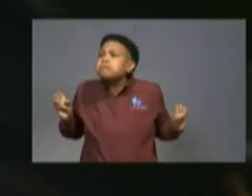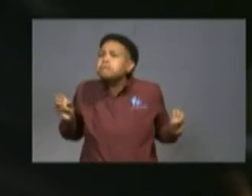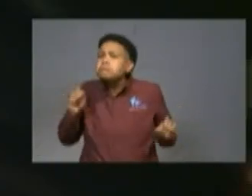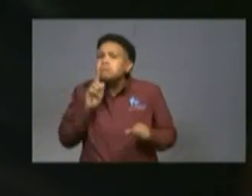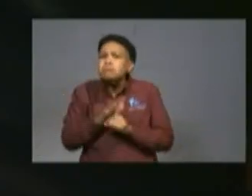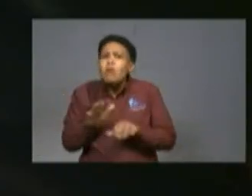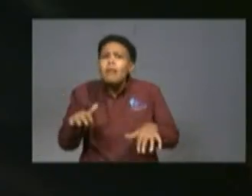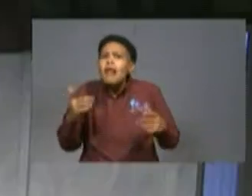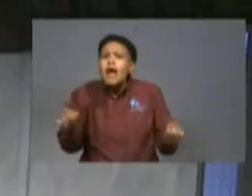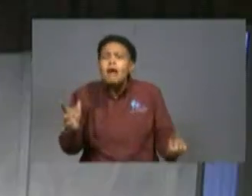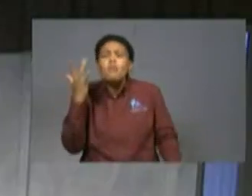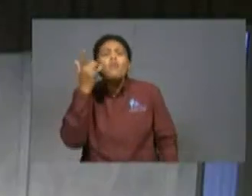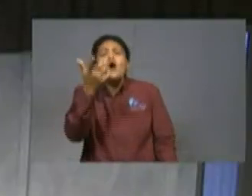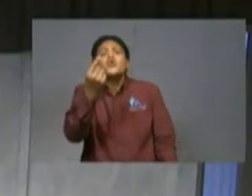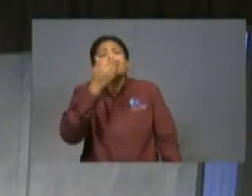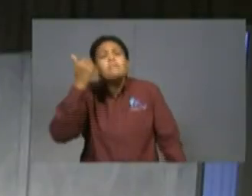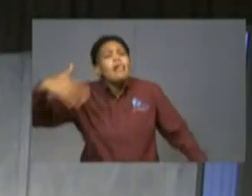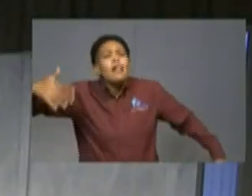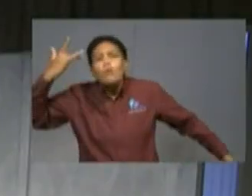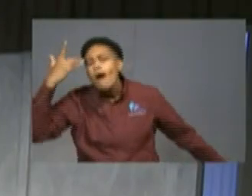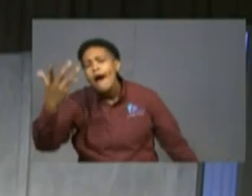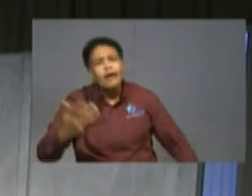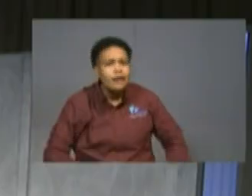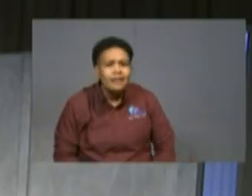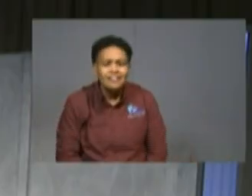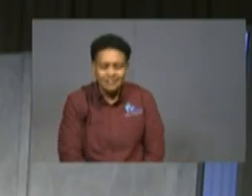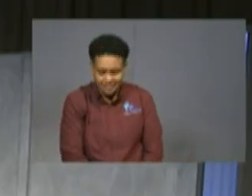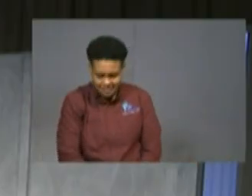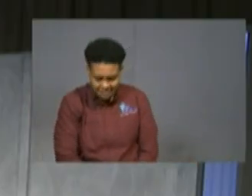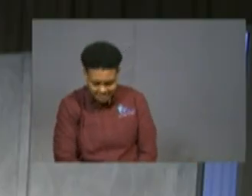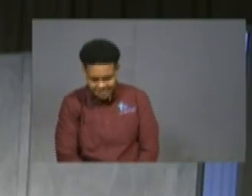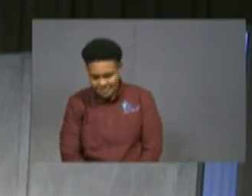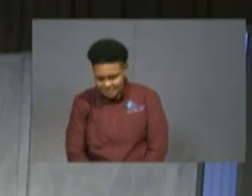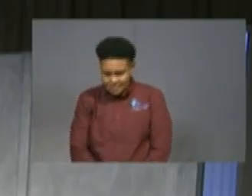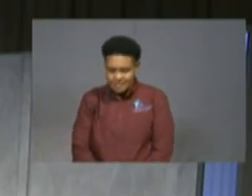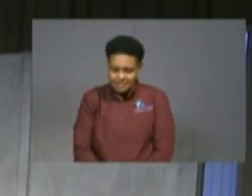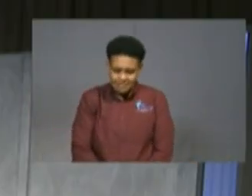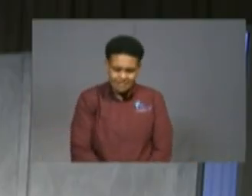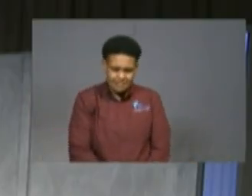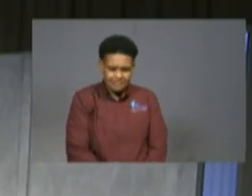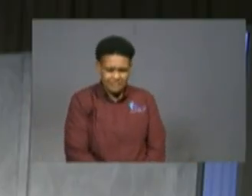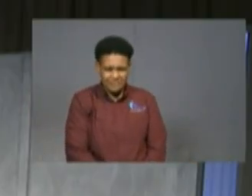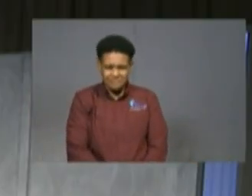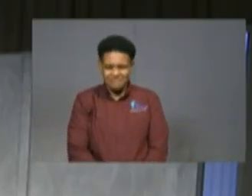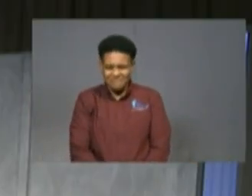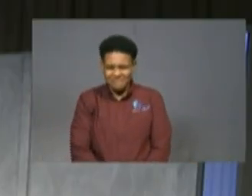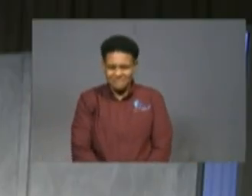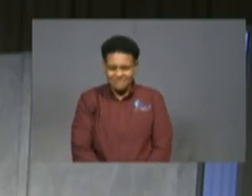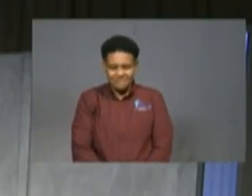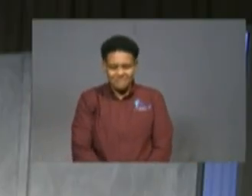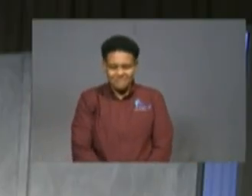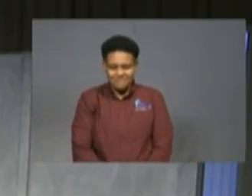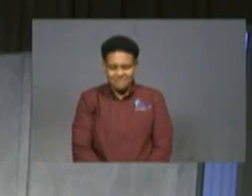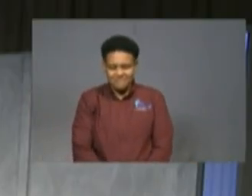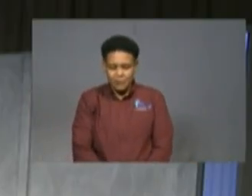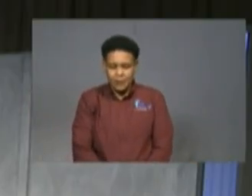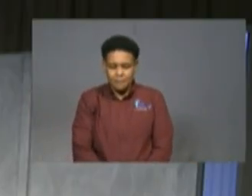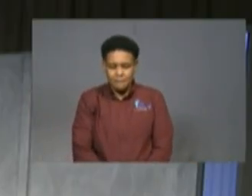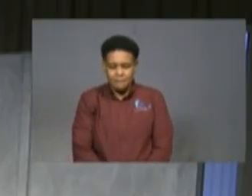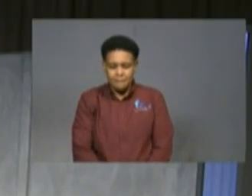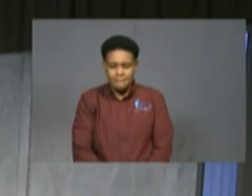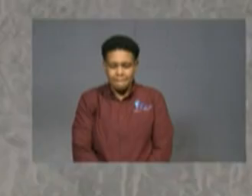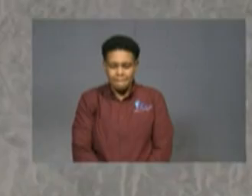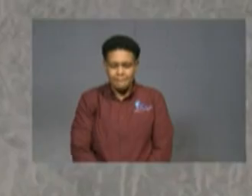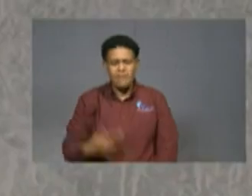didn't you do better? I think by any fair assessment, people would say that the Jamaica Labour Party government has done